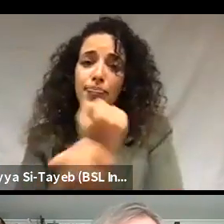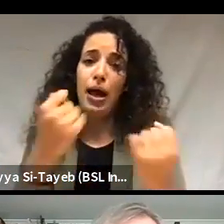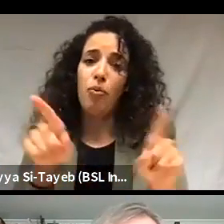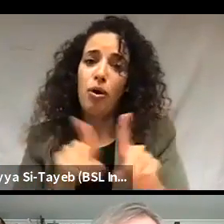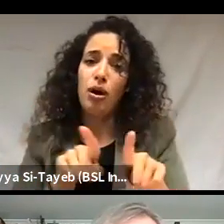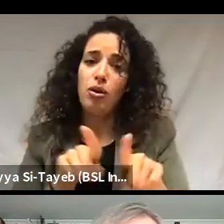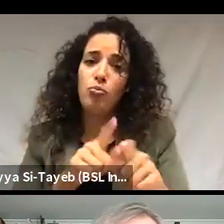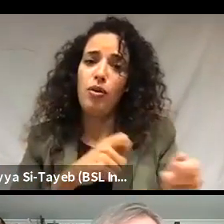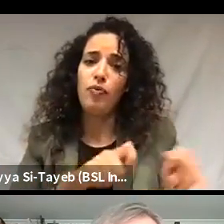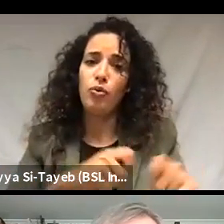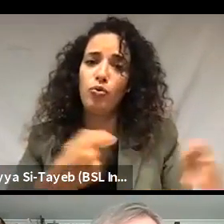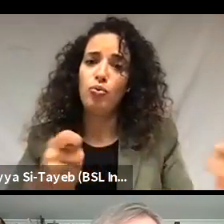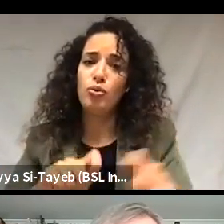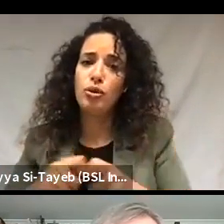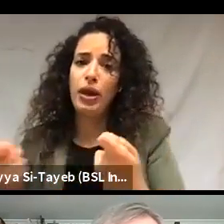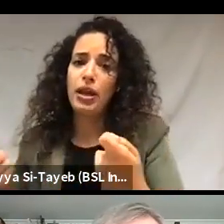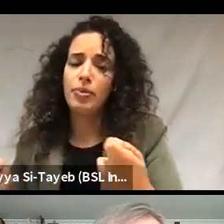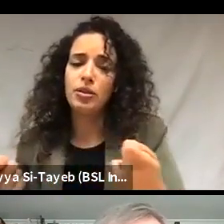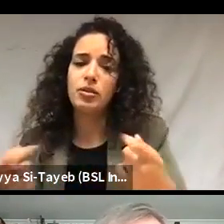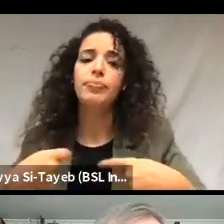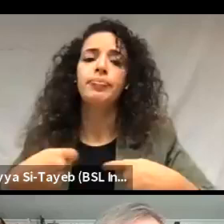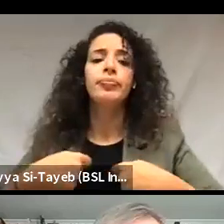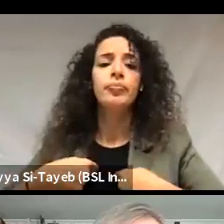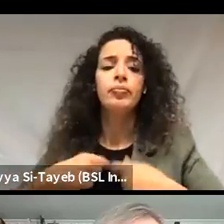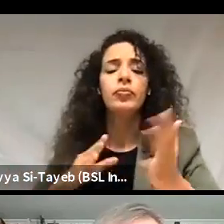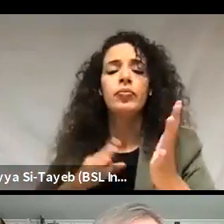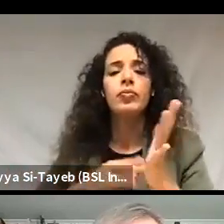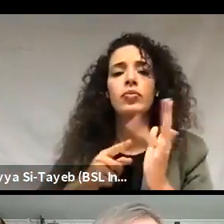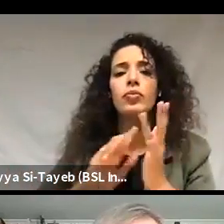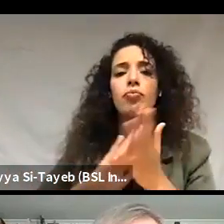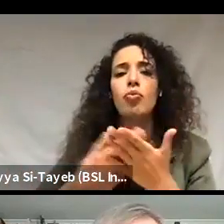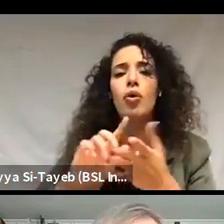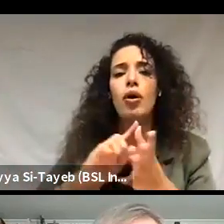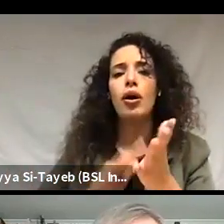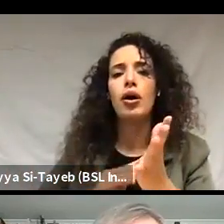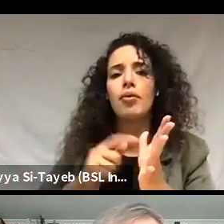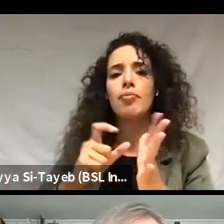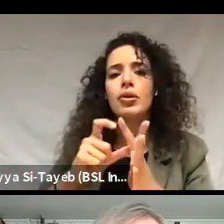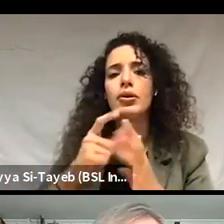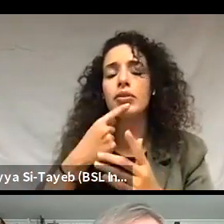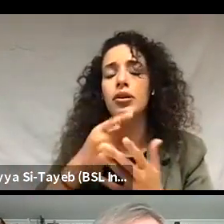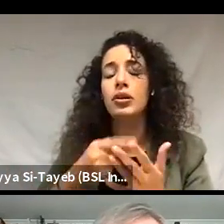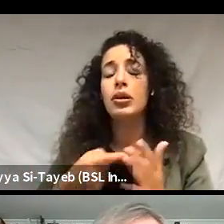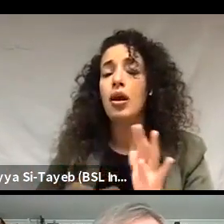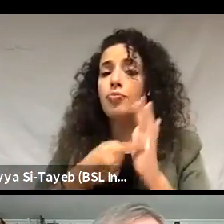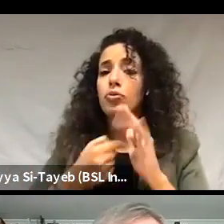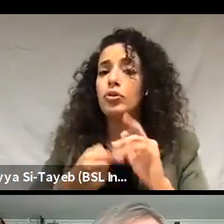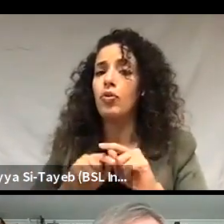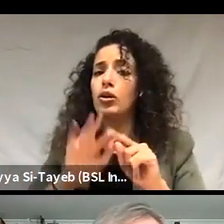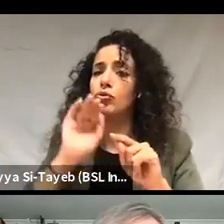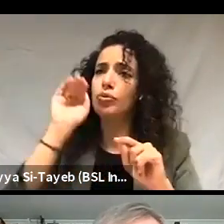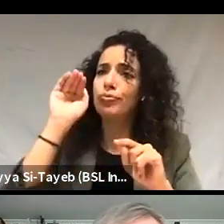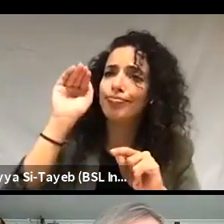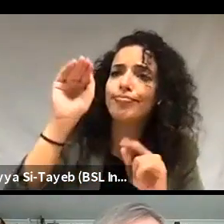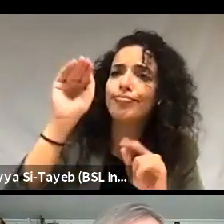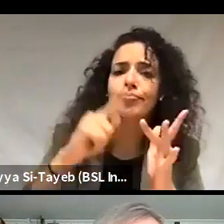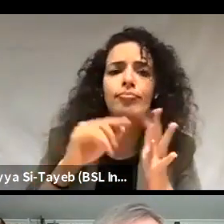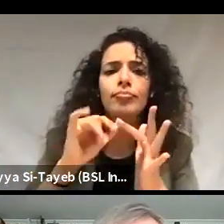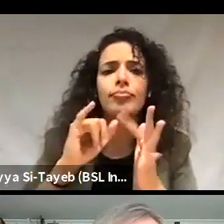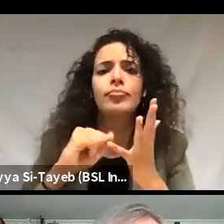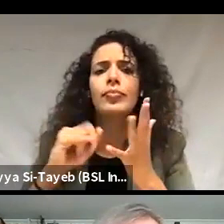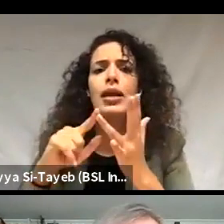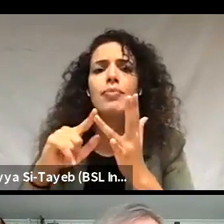It is, if you allow me, it is important to mention that we approach IPSO when Andrew Gilligan